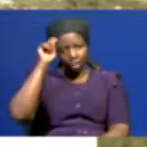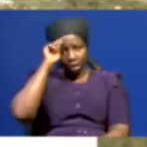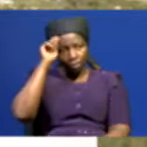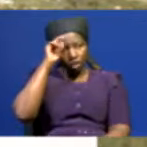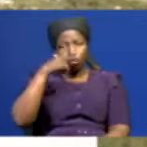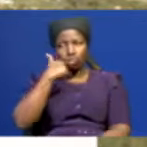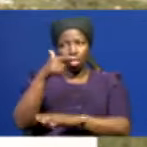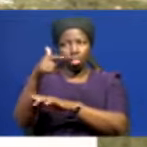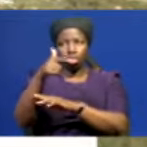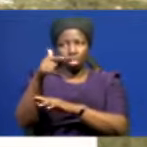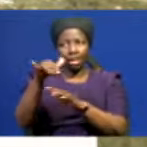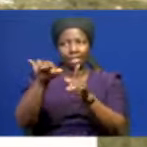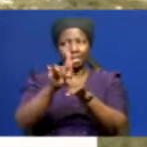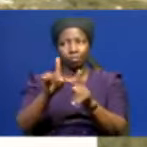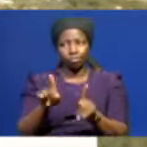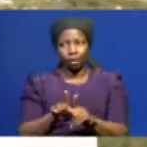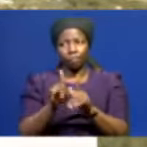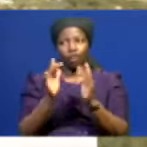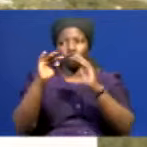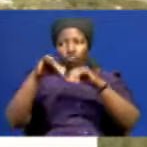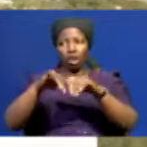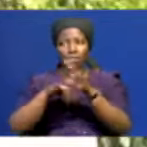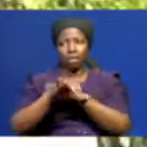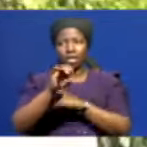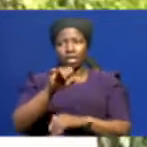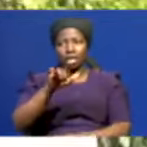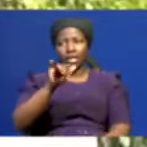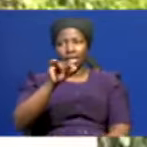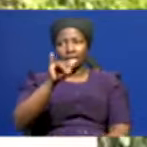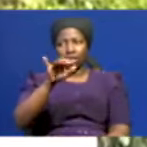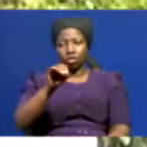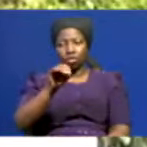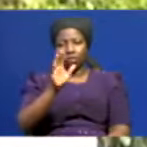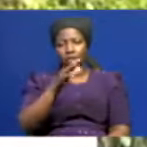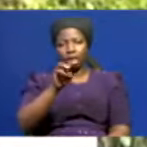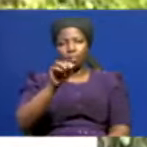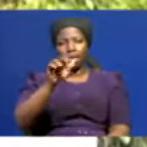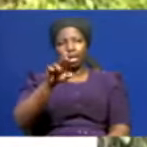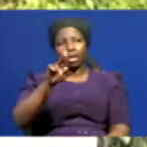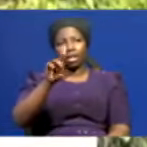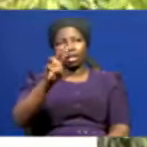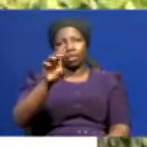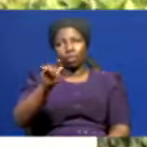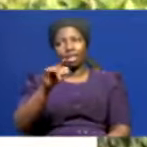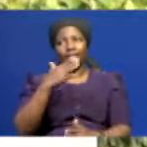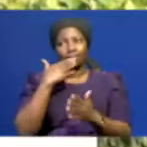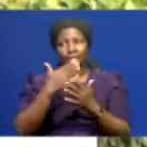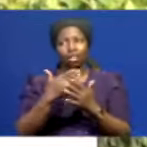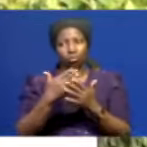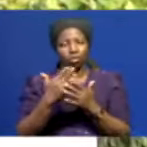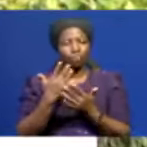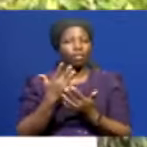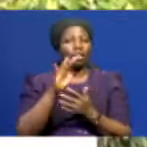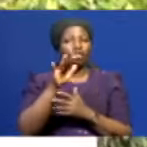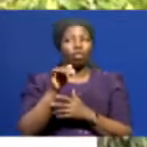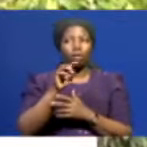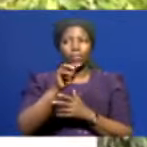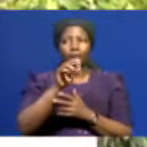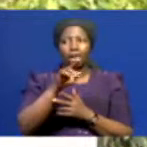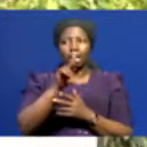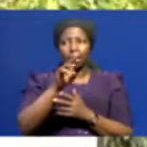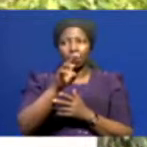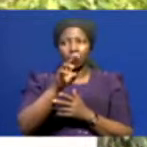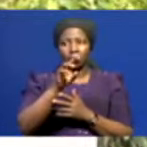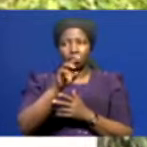covering a similar forum in Elgeyo Marakwet County. Thank you, Nancy Okware from Makueni County. Yes, indeed, the Data